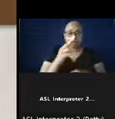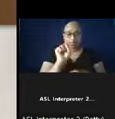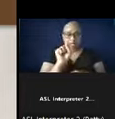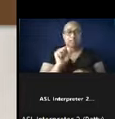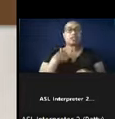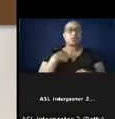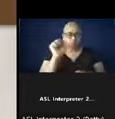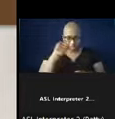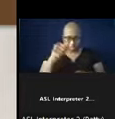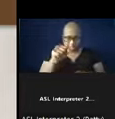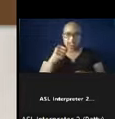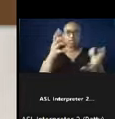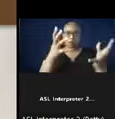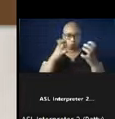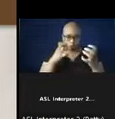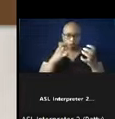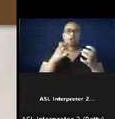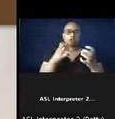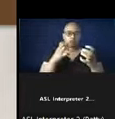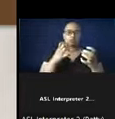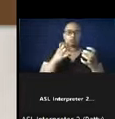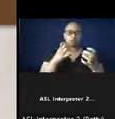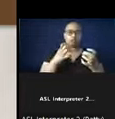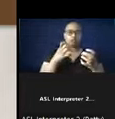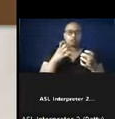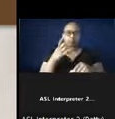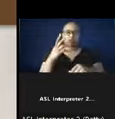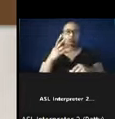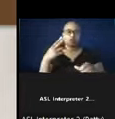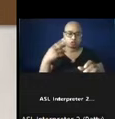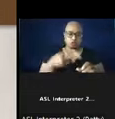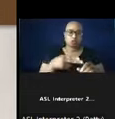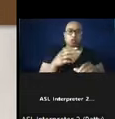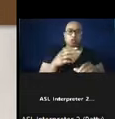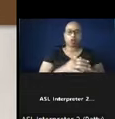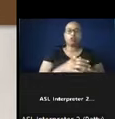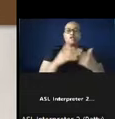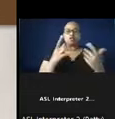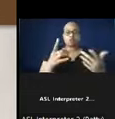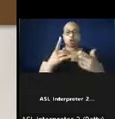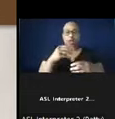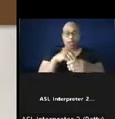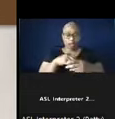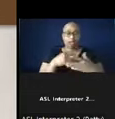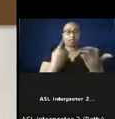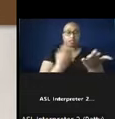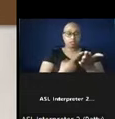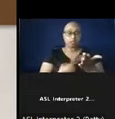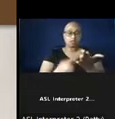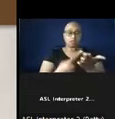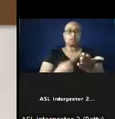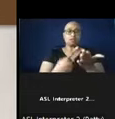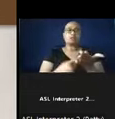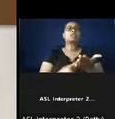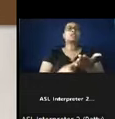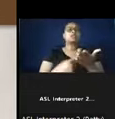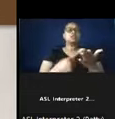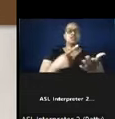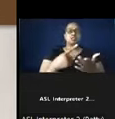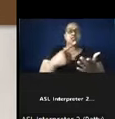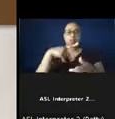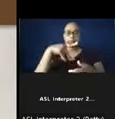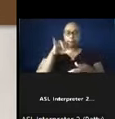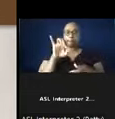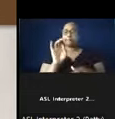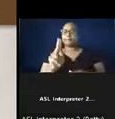so we had internal conversations with subject matter experts within the Park Service. They said we could amend